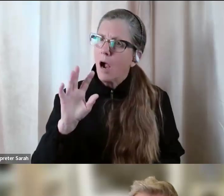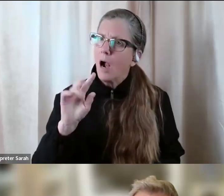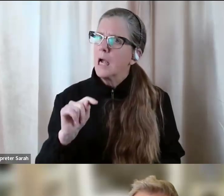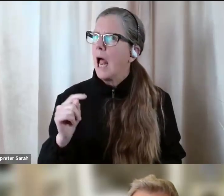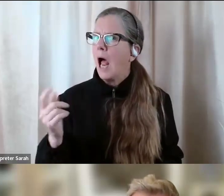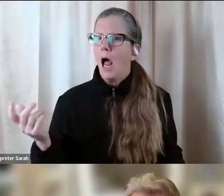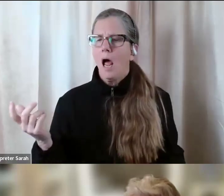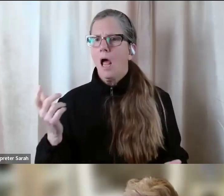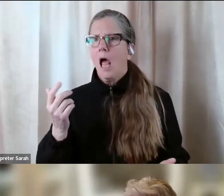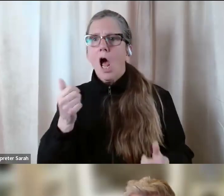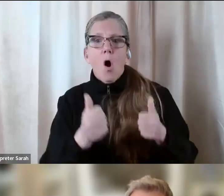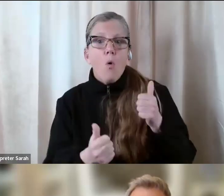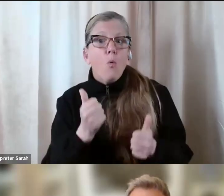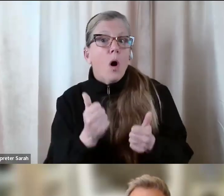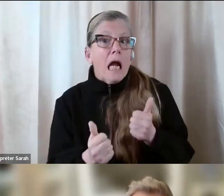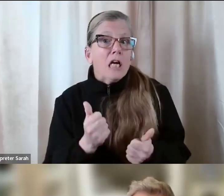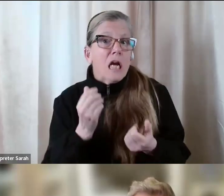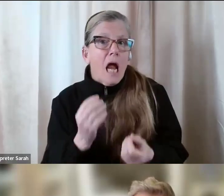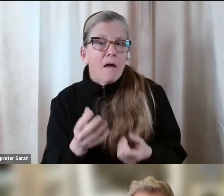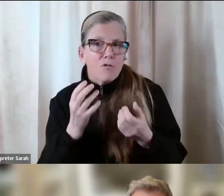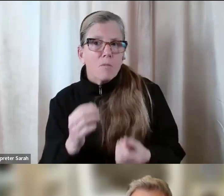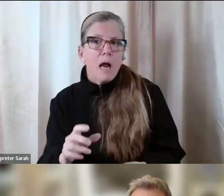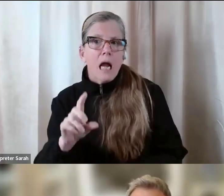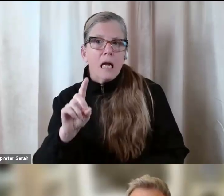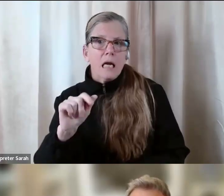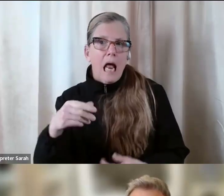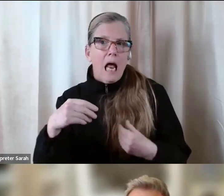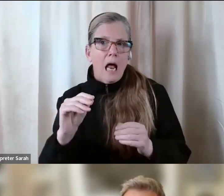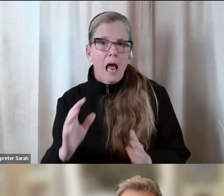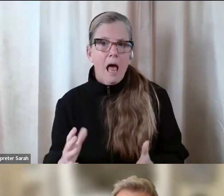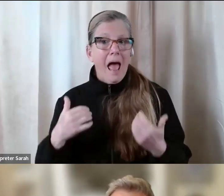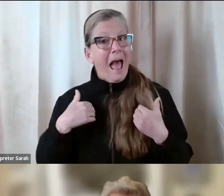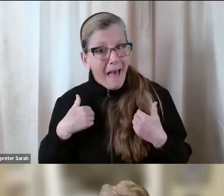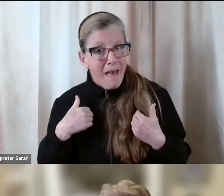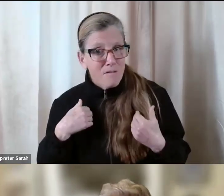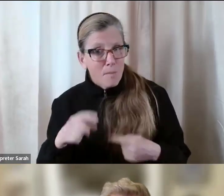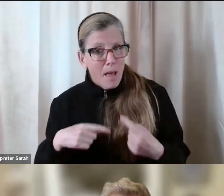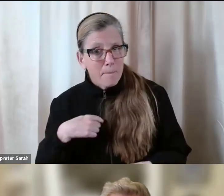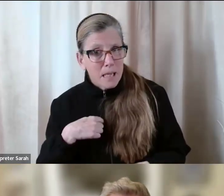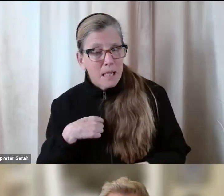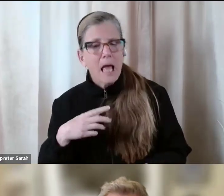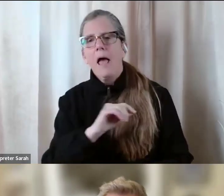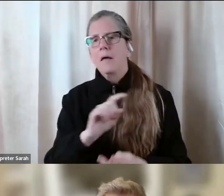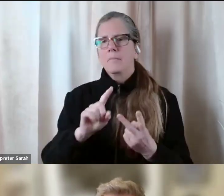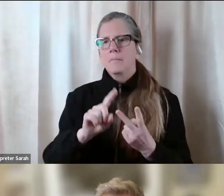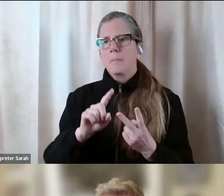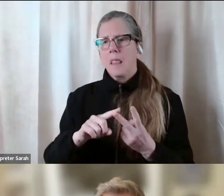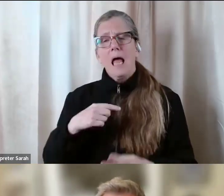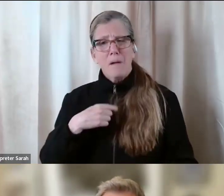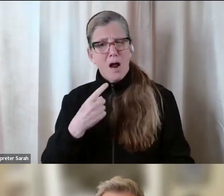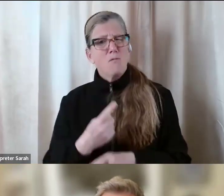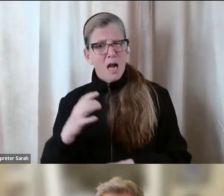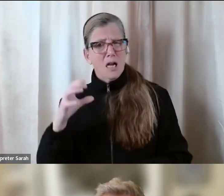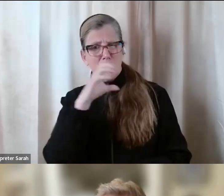brokers are holding on me? And the second question is, am I correct in assuming this will not